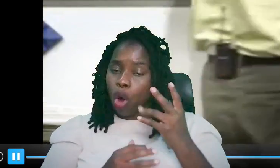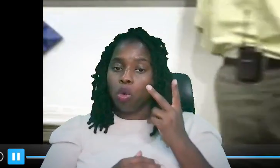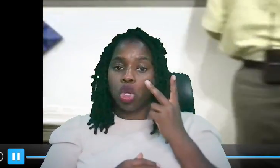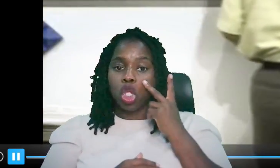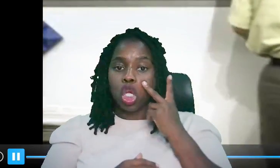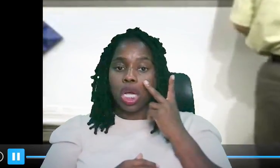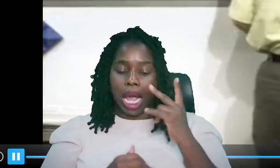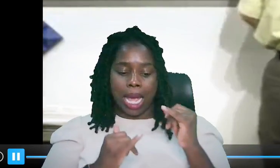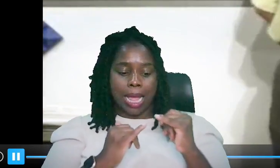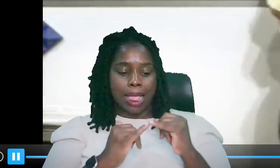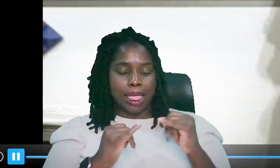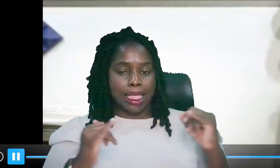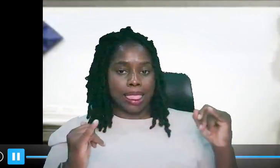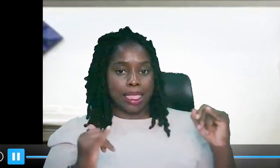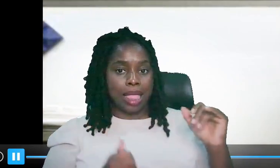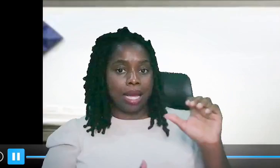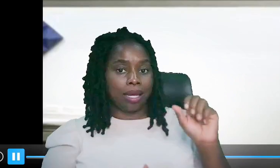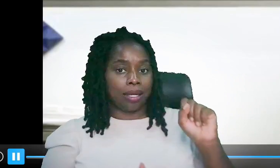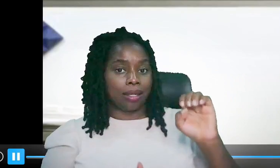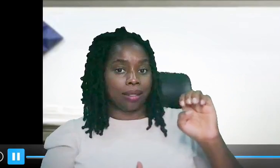segments,